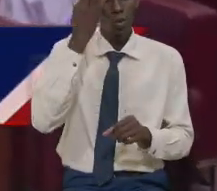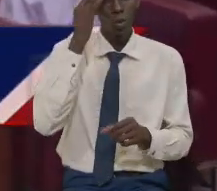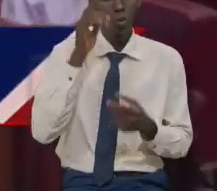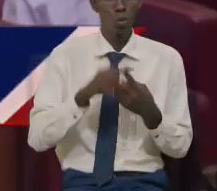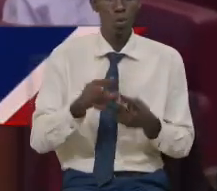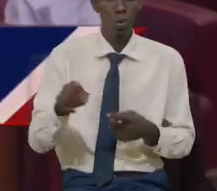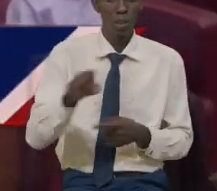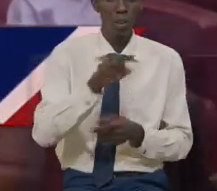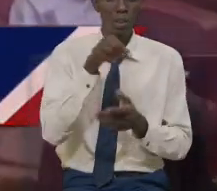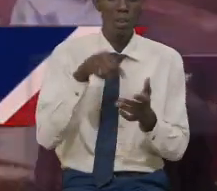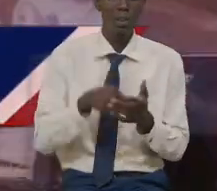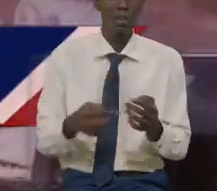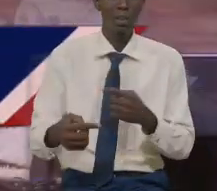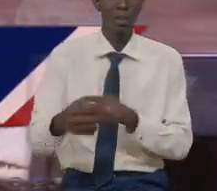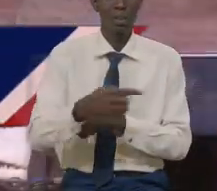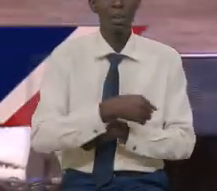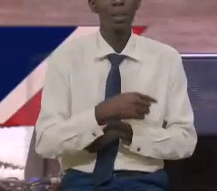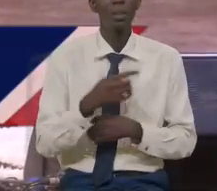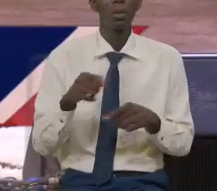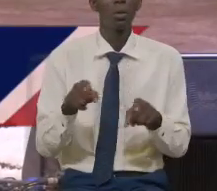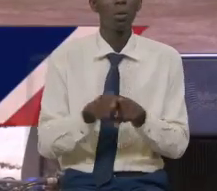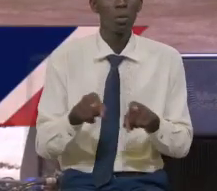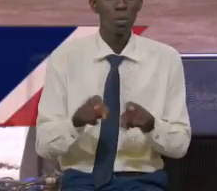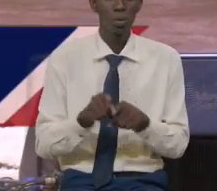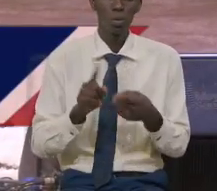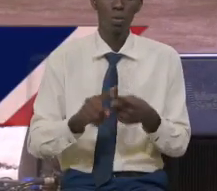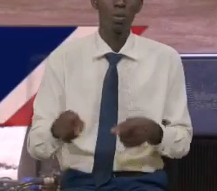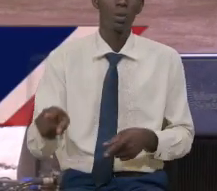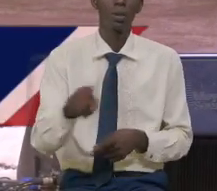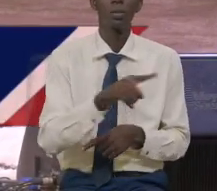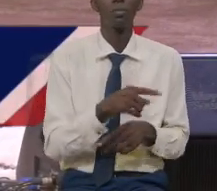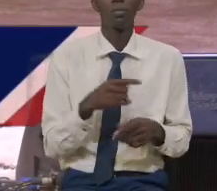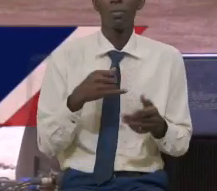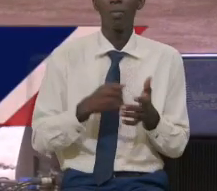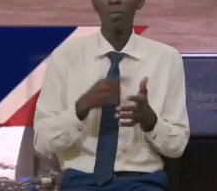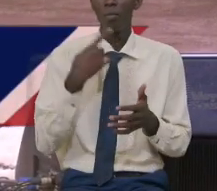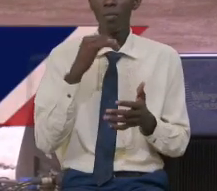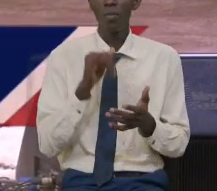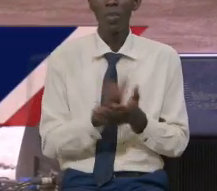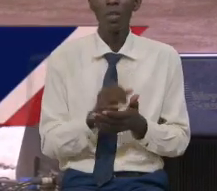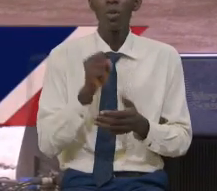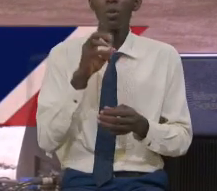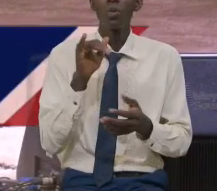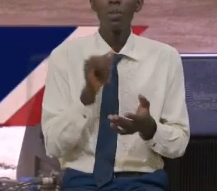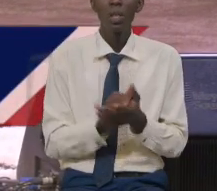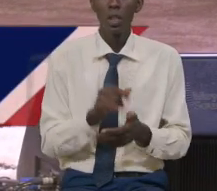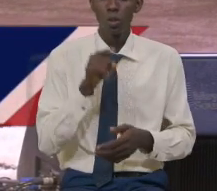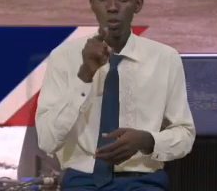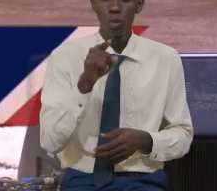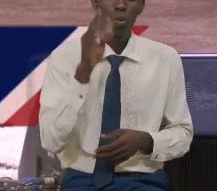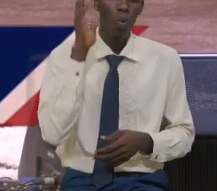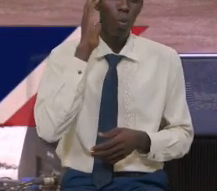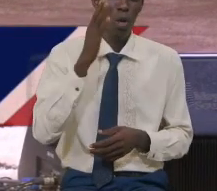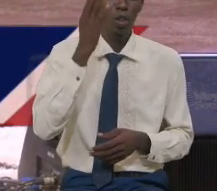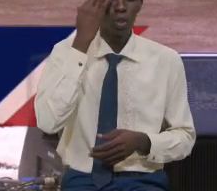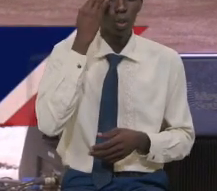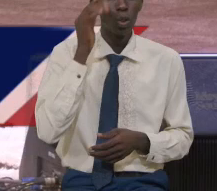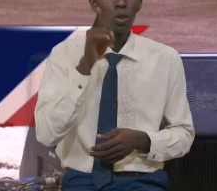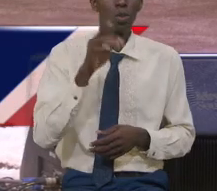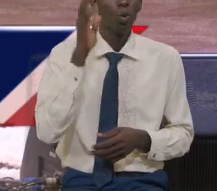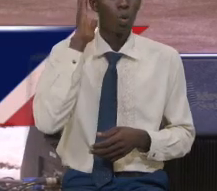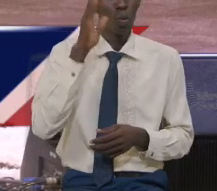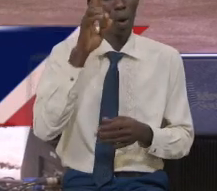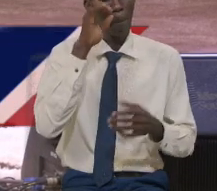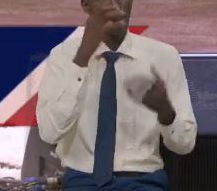thee this day, even to thee. It says, so that you will know and you will trust